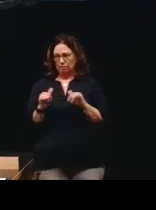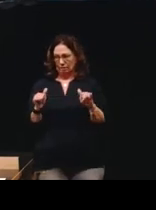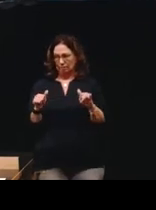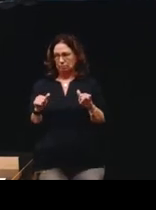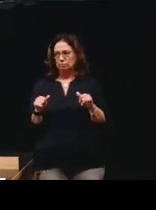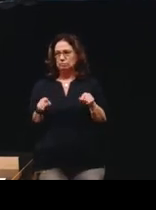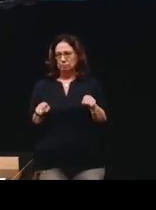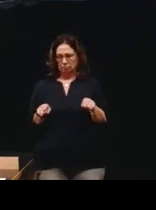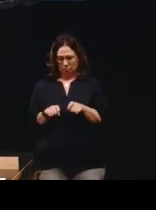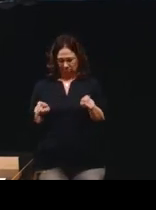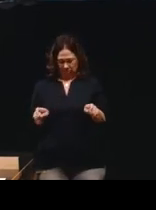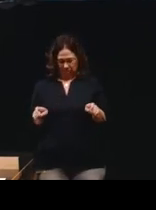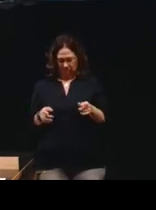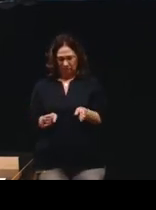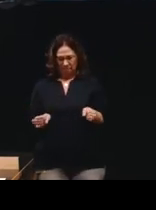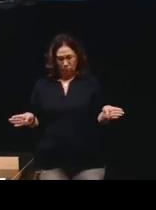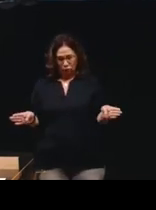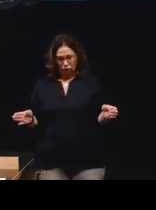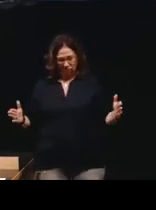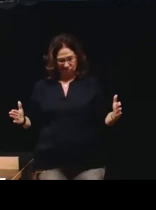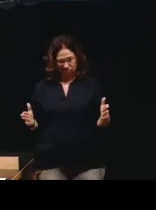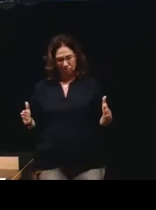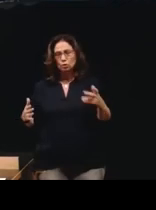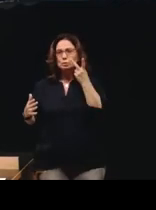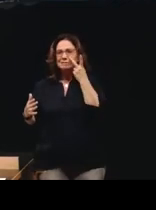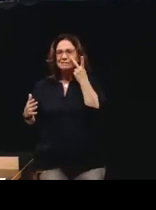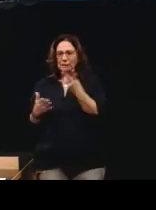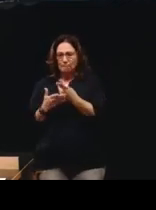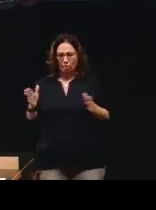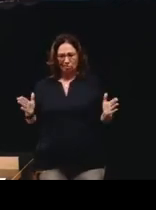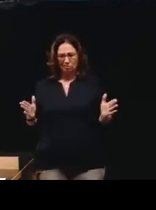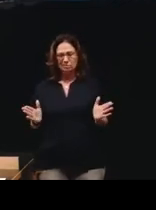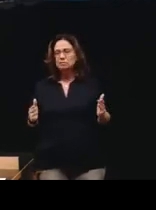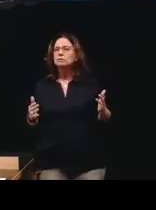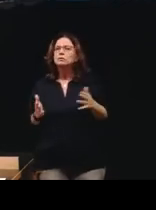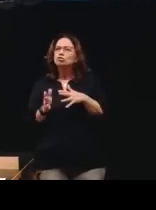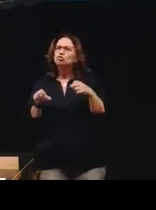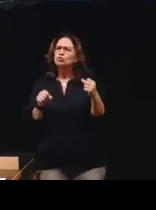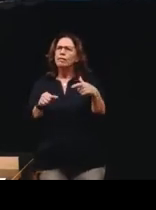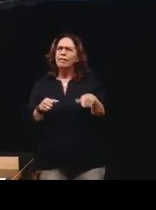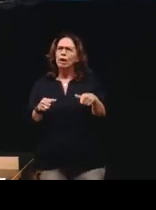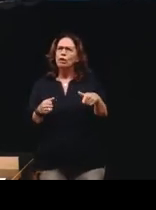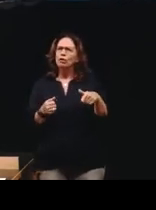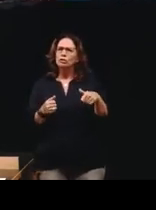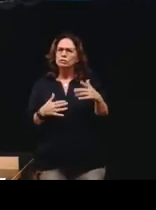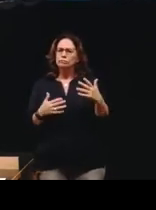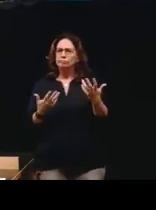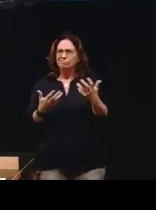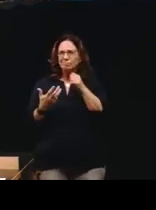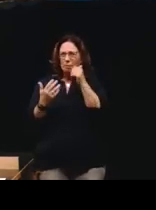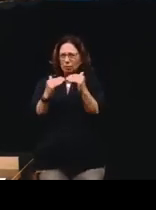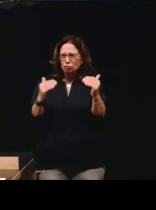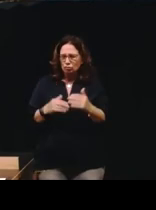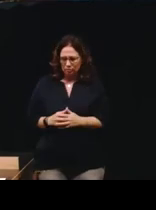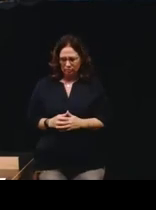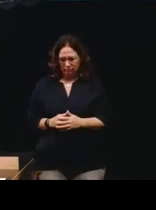that there's quite a bit of a return to full strength in their previously weak left leg. This is the hip abductor sign,